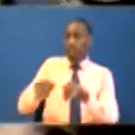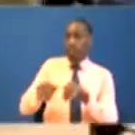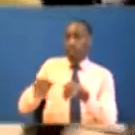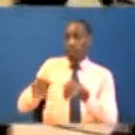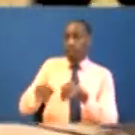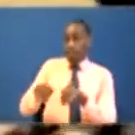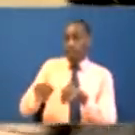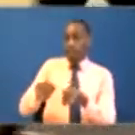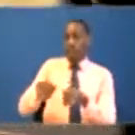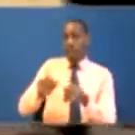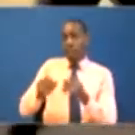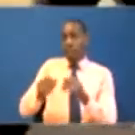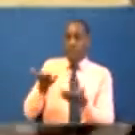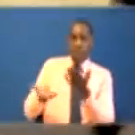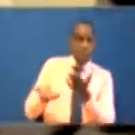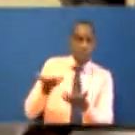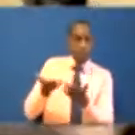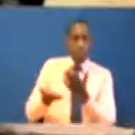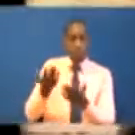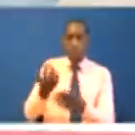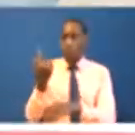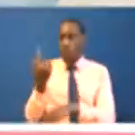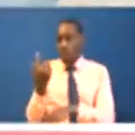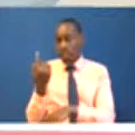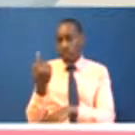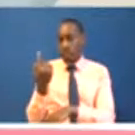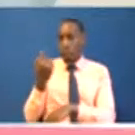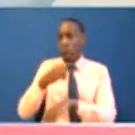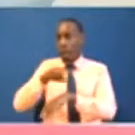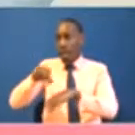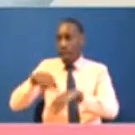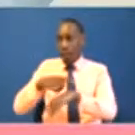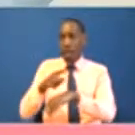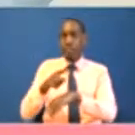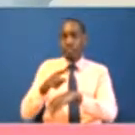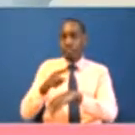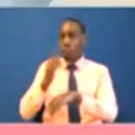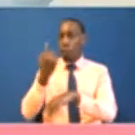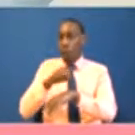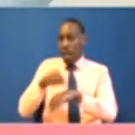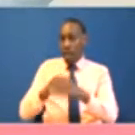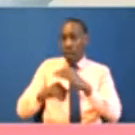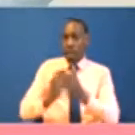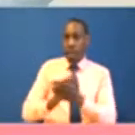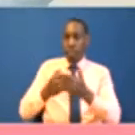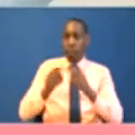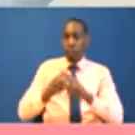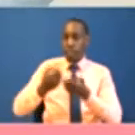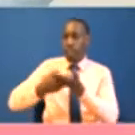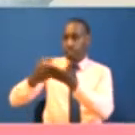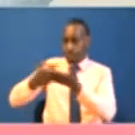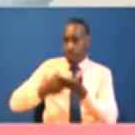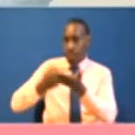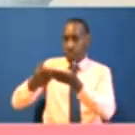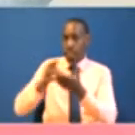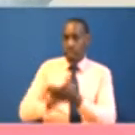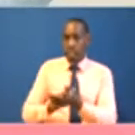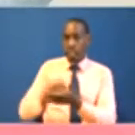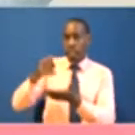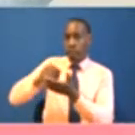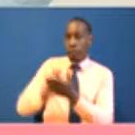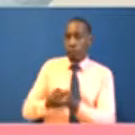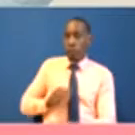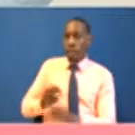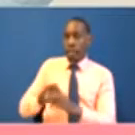another uh possibly uh one one hour or under uh for the start of the debate that she'll be featuring in nancy